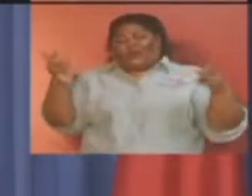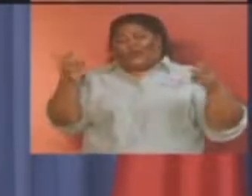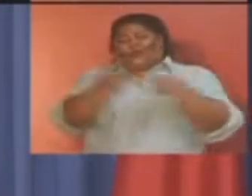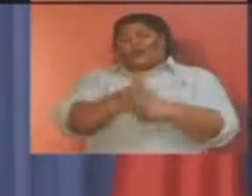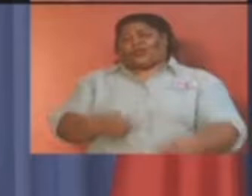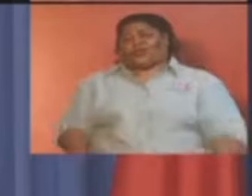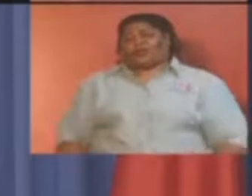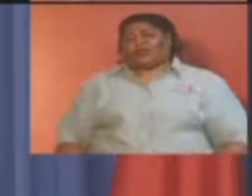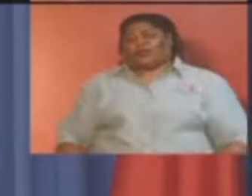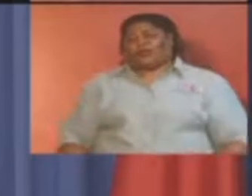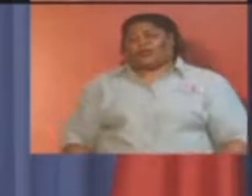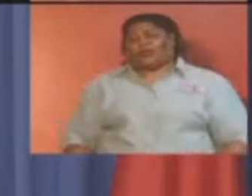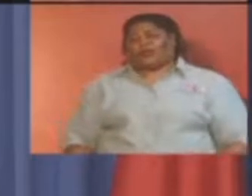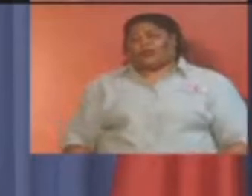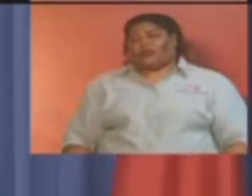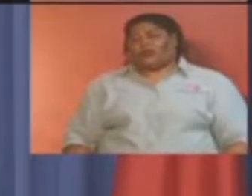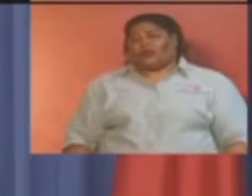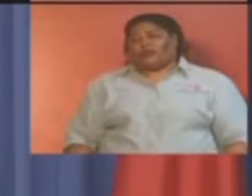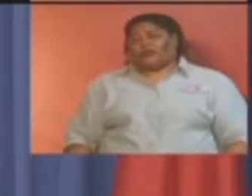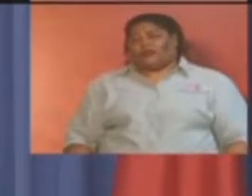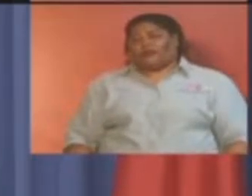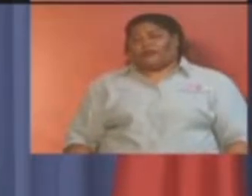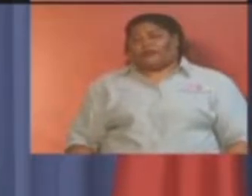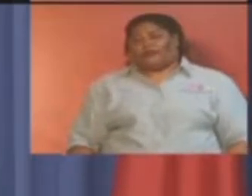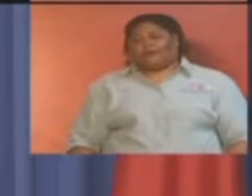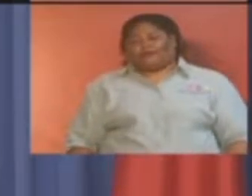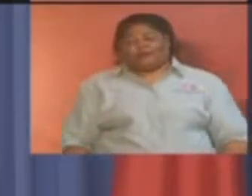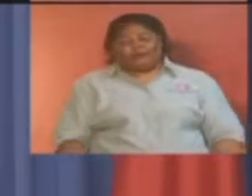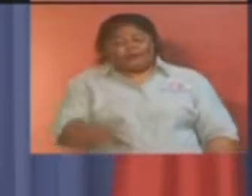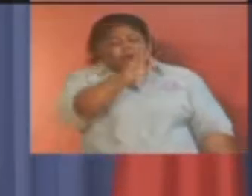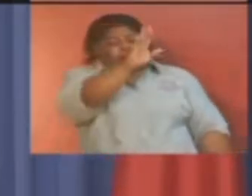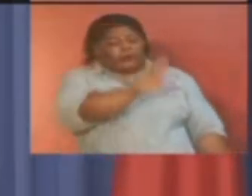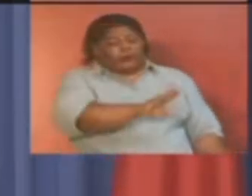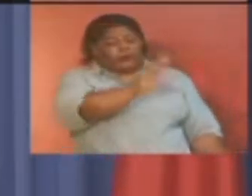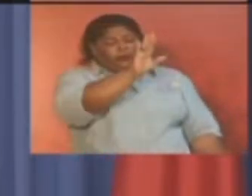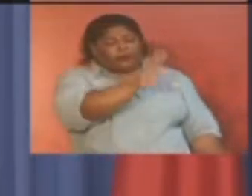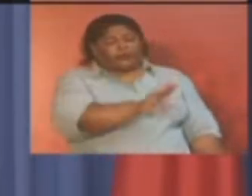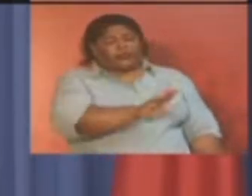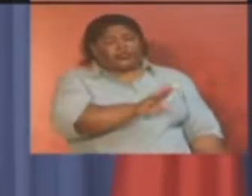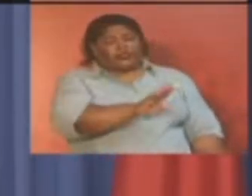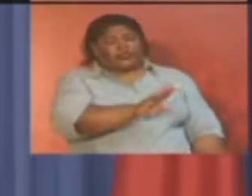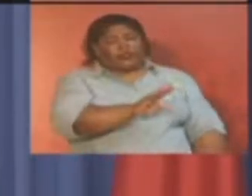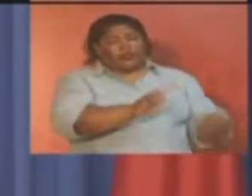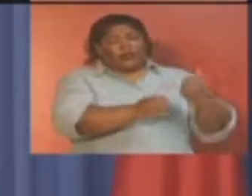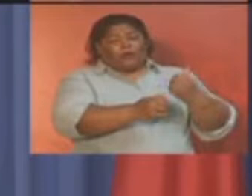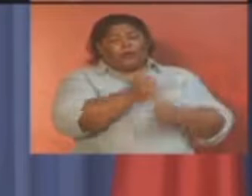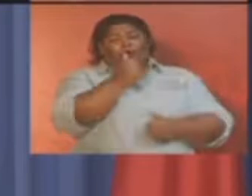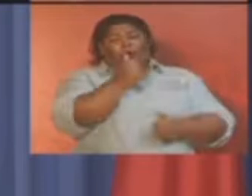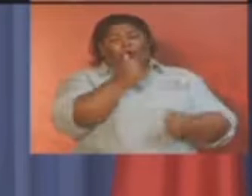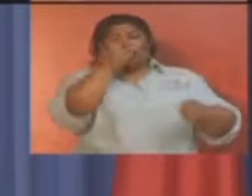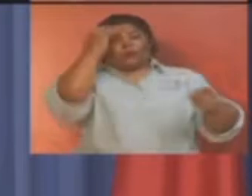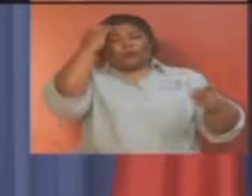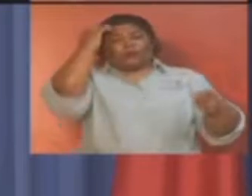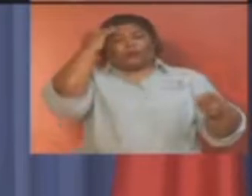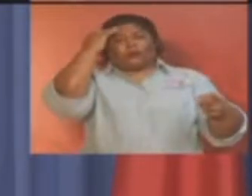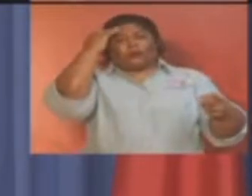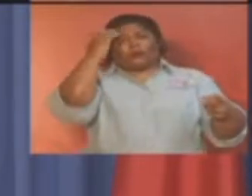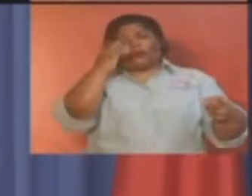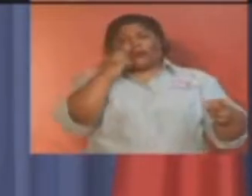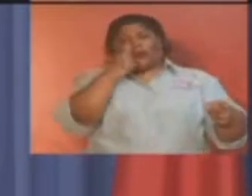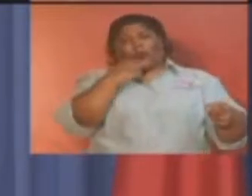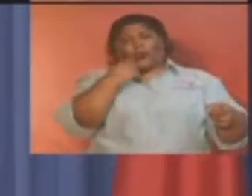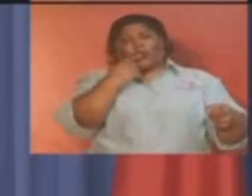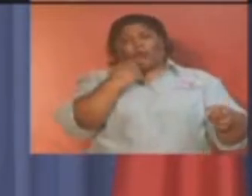And that patient is somebody who most of us would know. It's